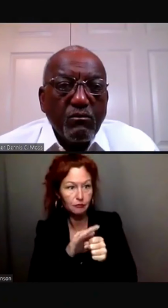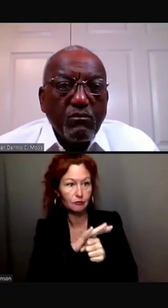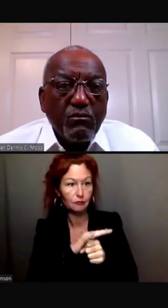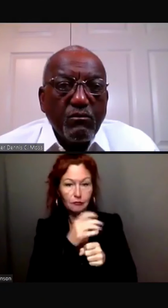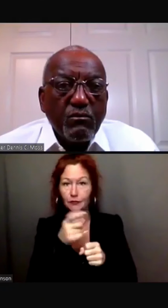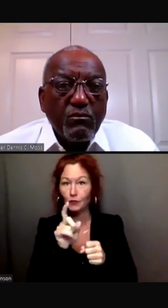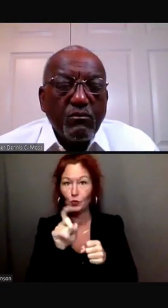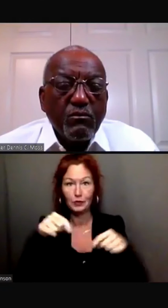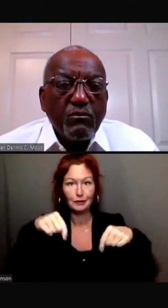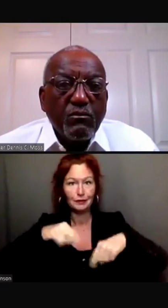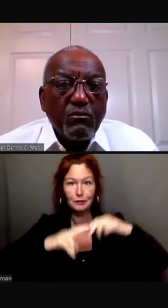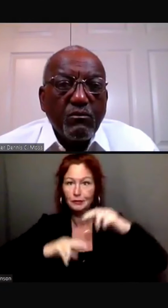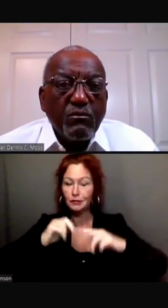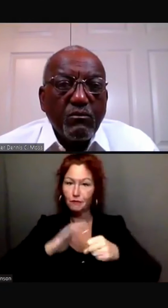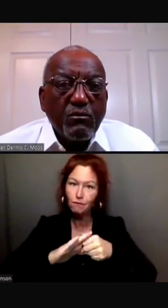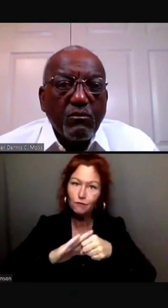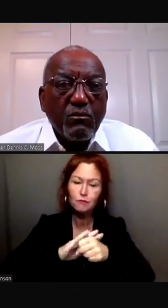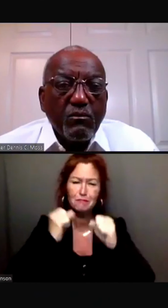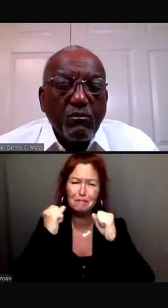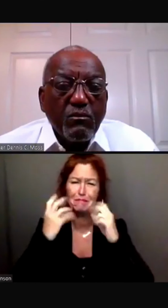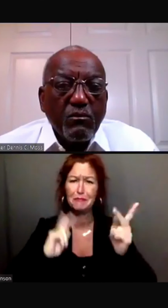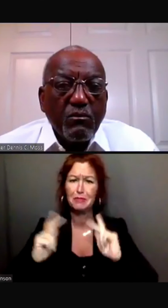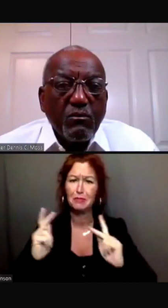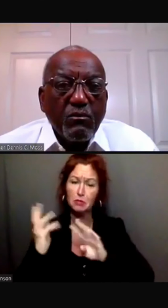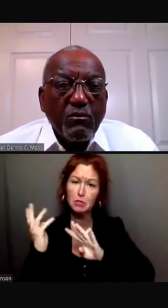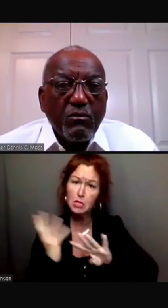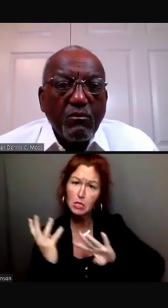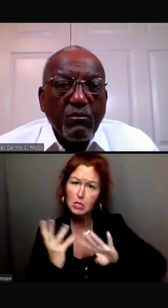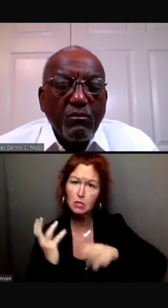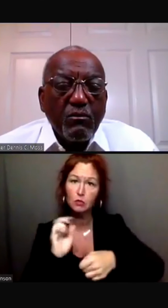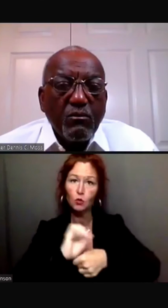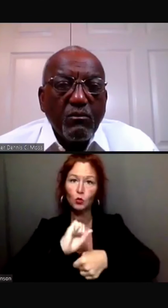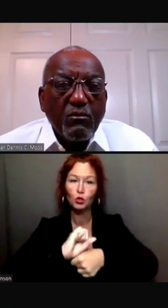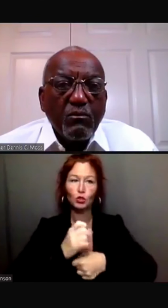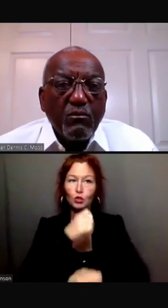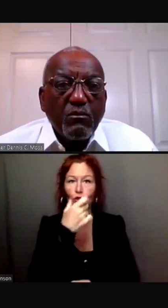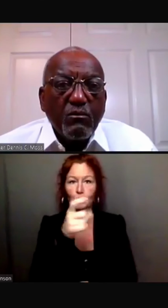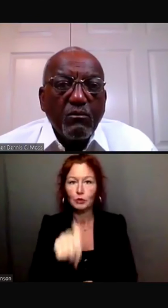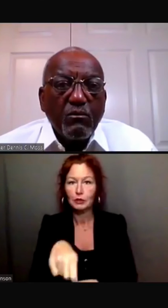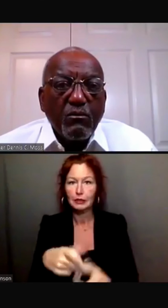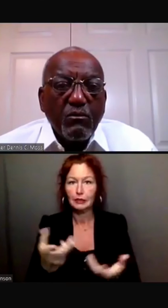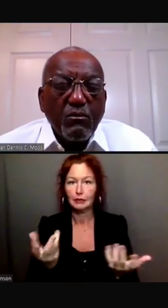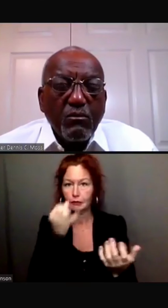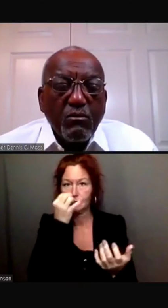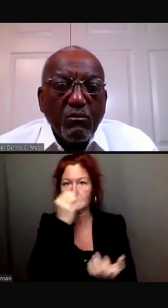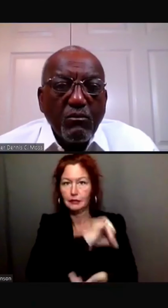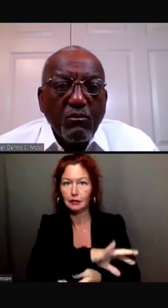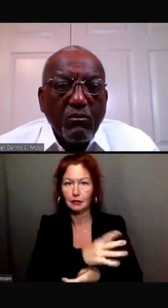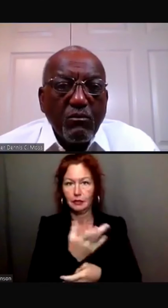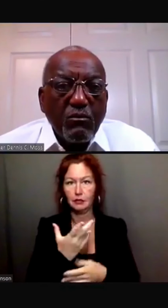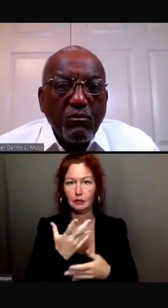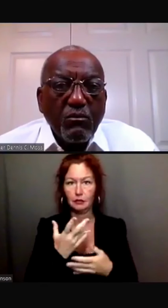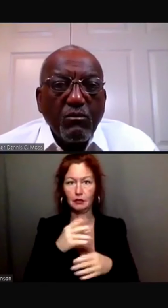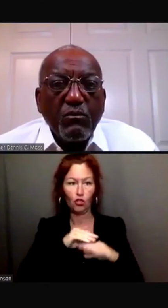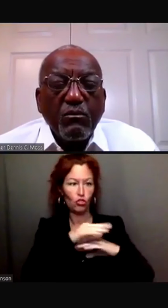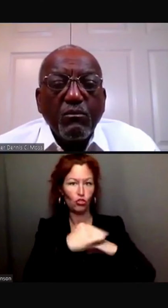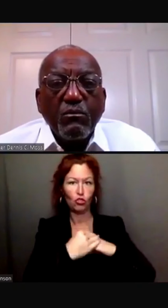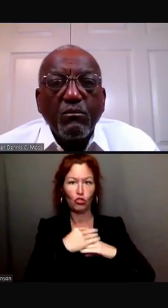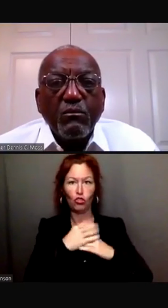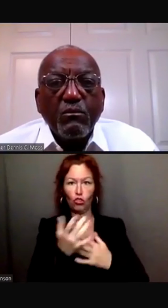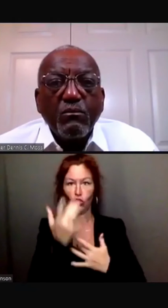the EOC if we were to have a a major storm or another event similar to